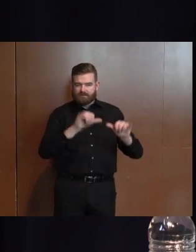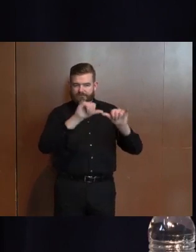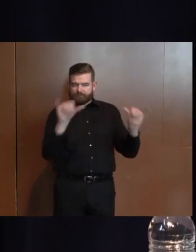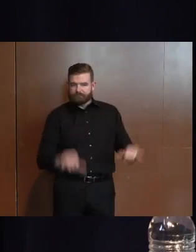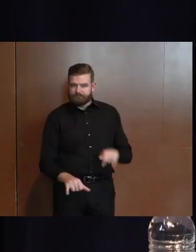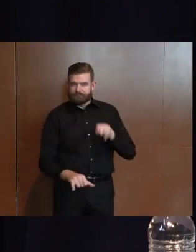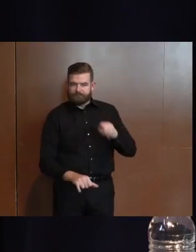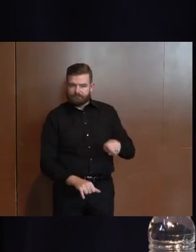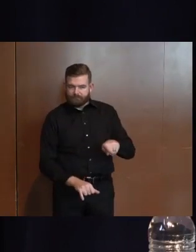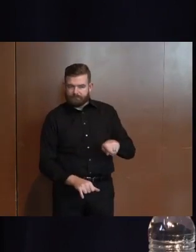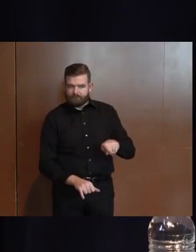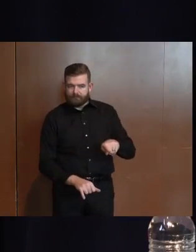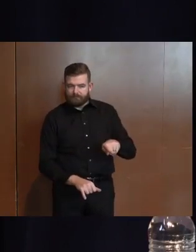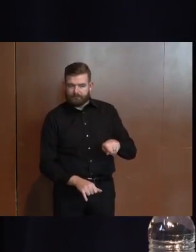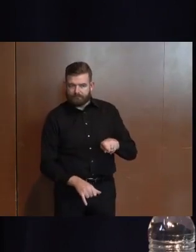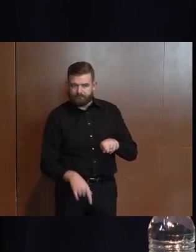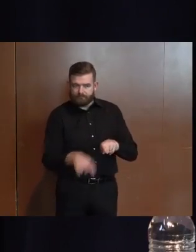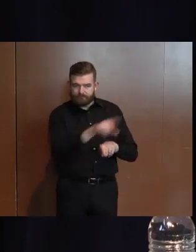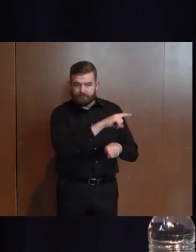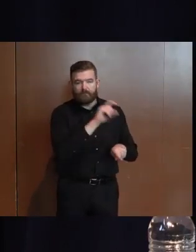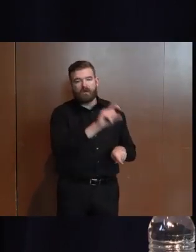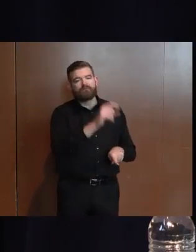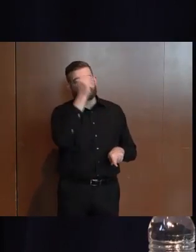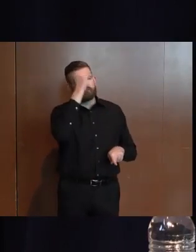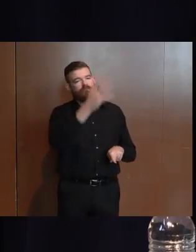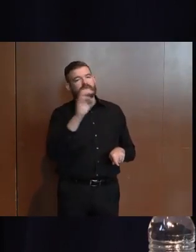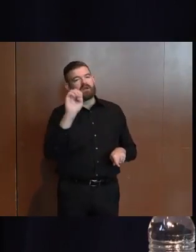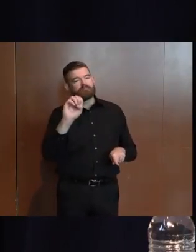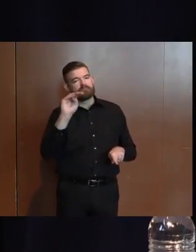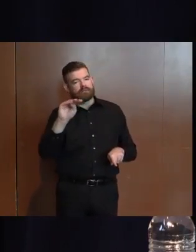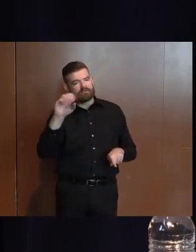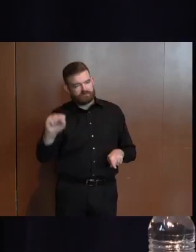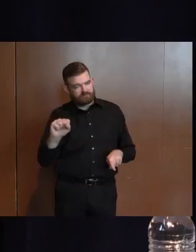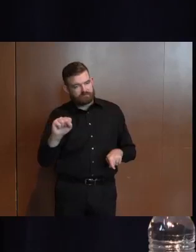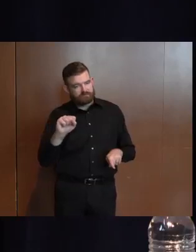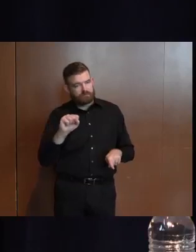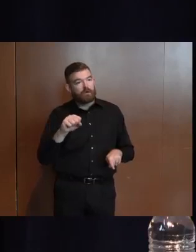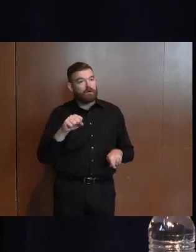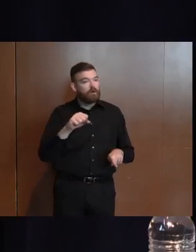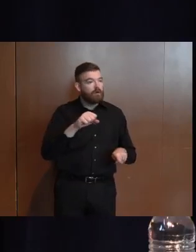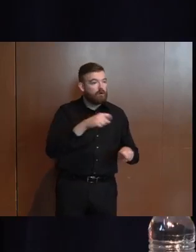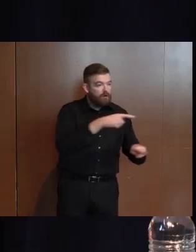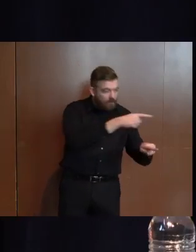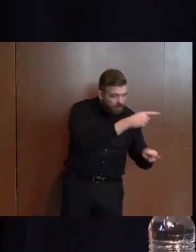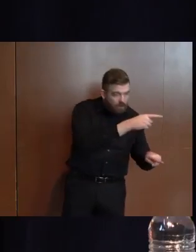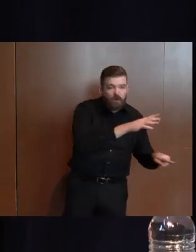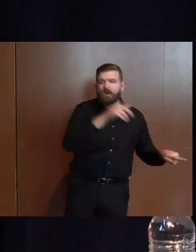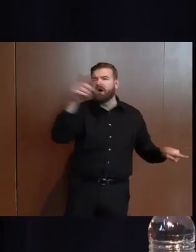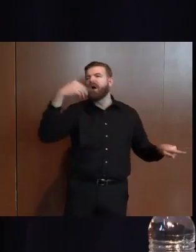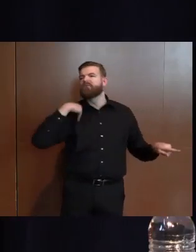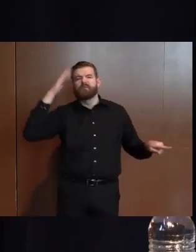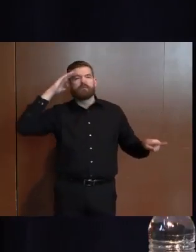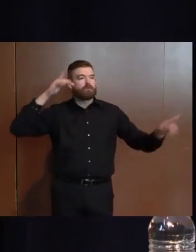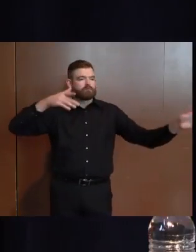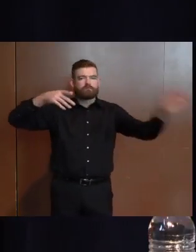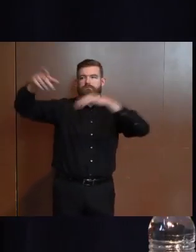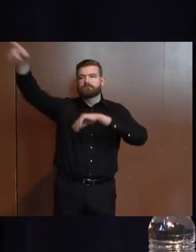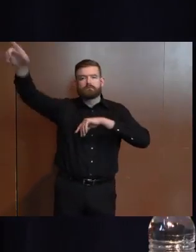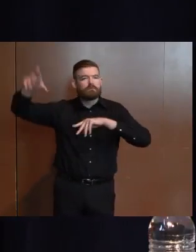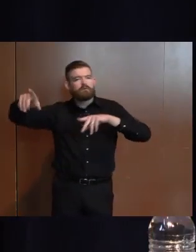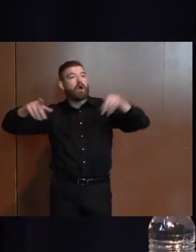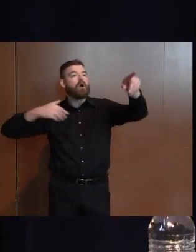local EMS. The local EMS has a good picture of where the beds are and what the availability is. So no one ends